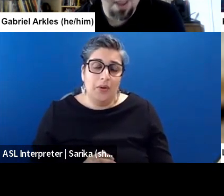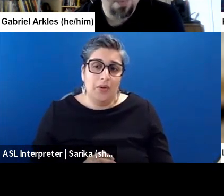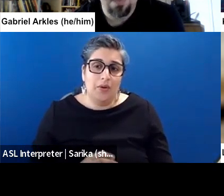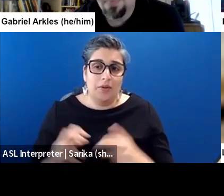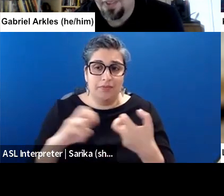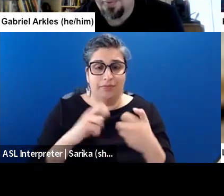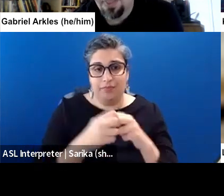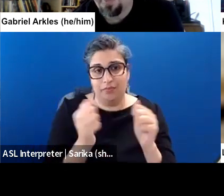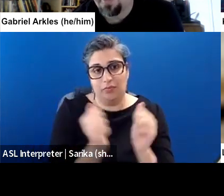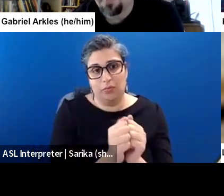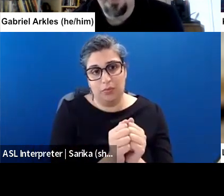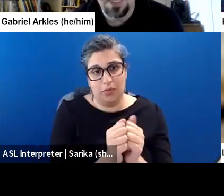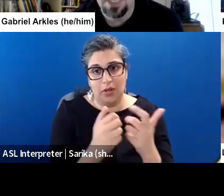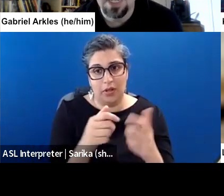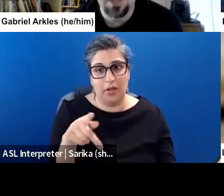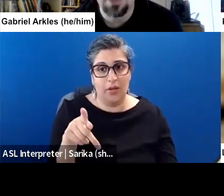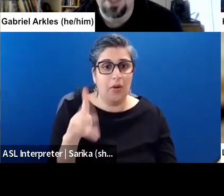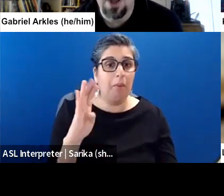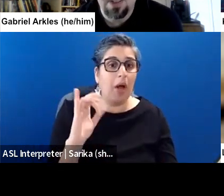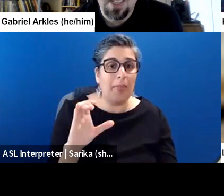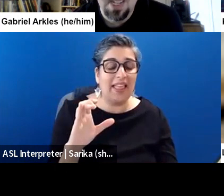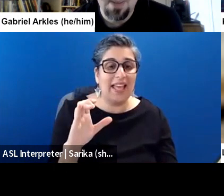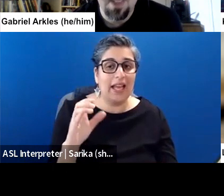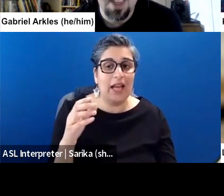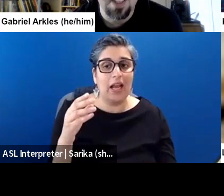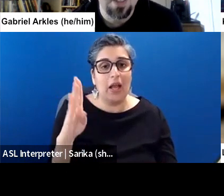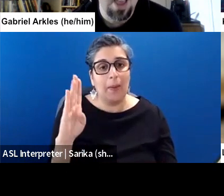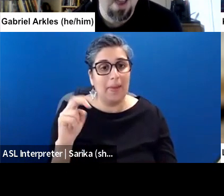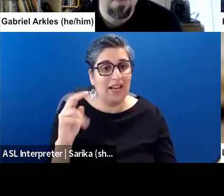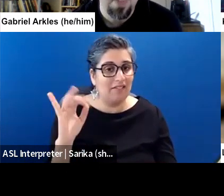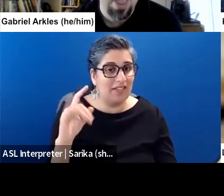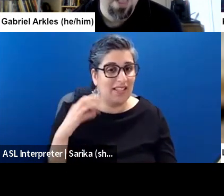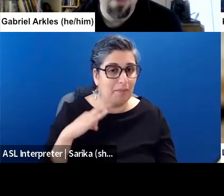problems with a public benefit systems, like all of these types of things.